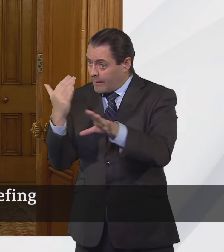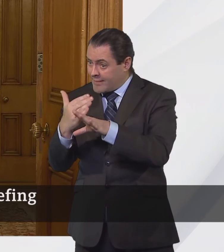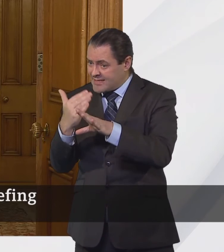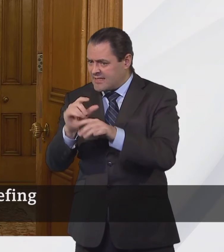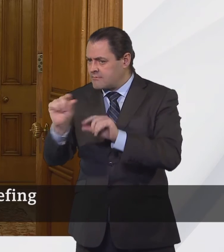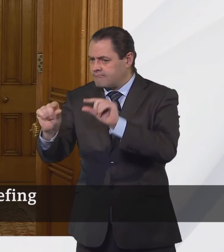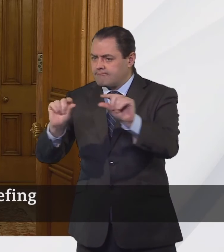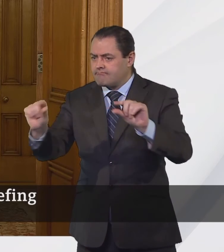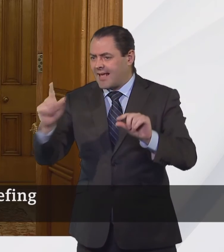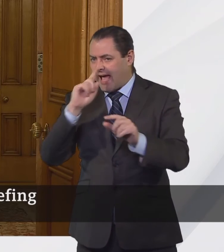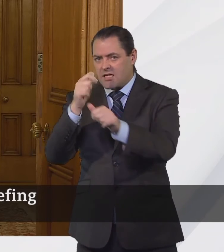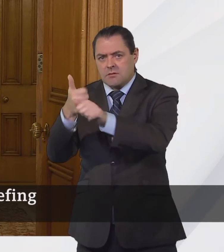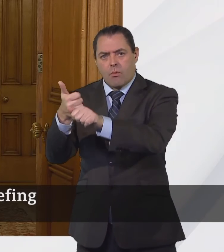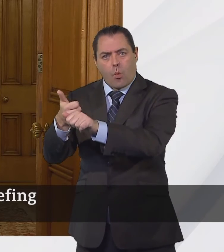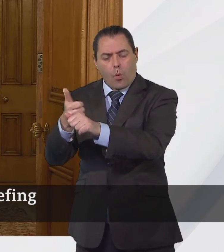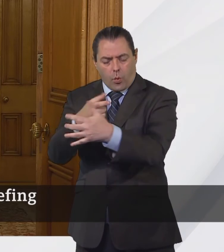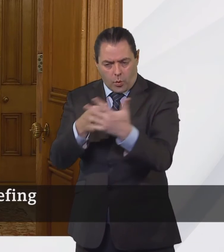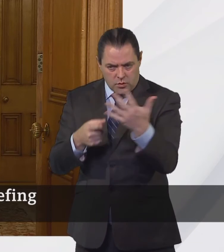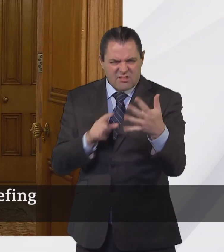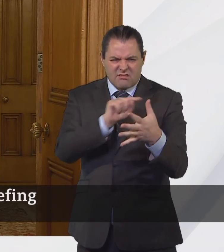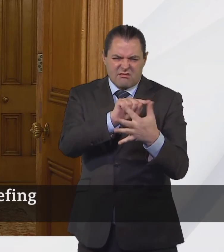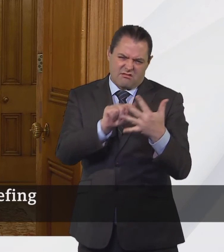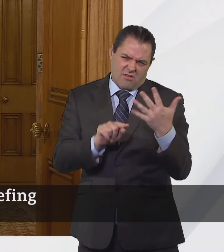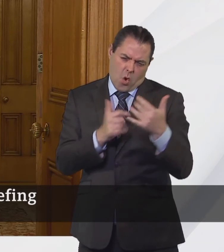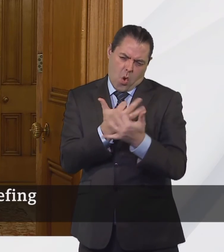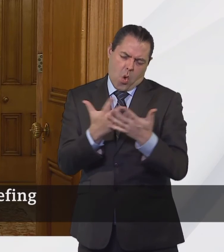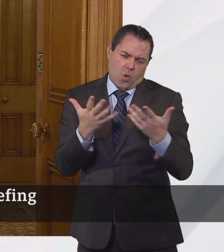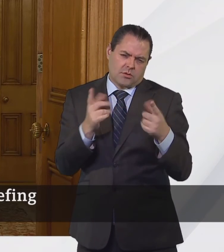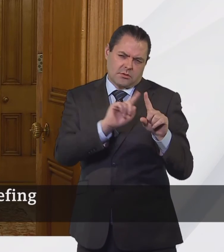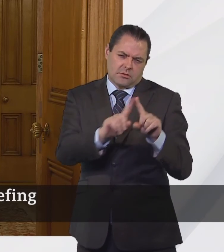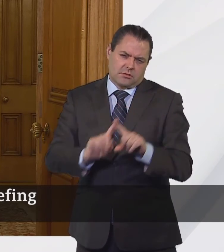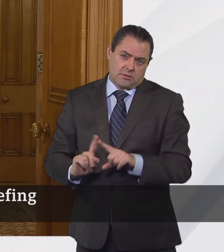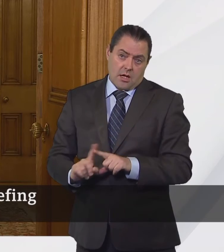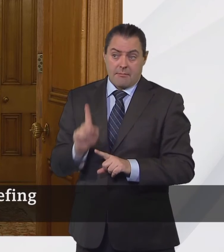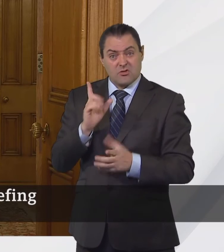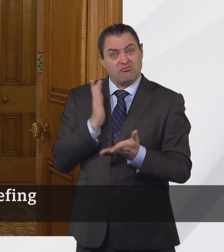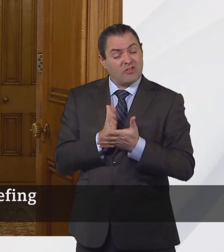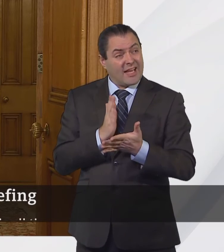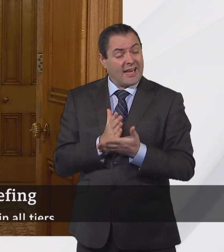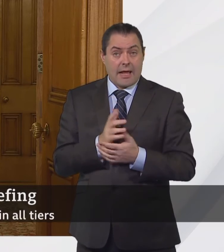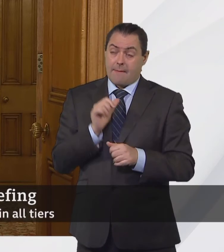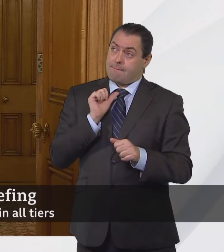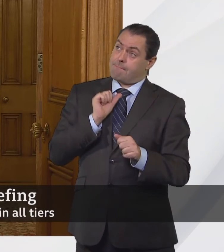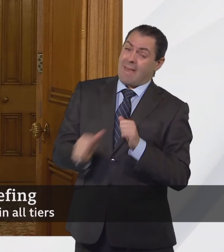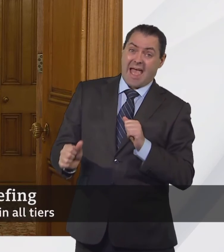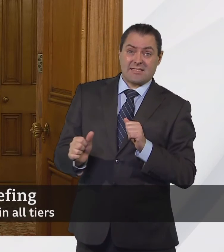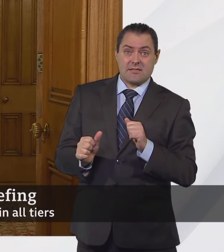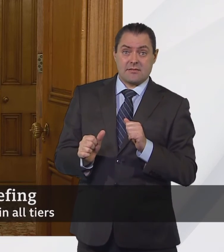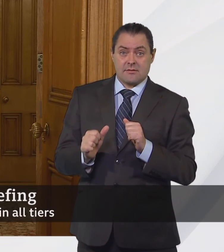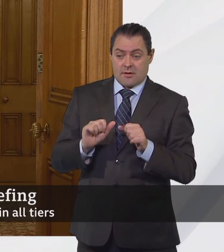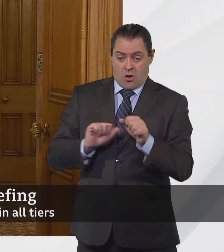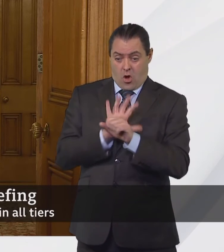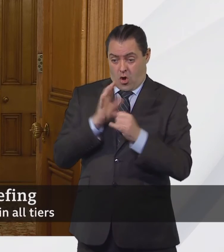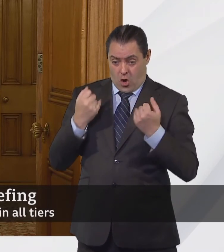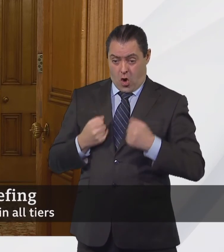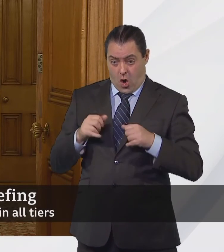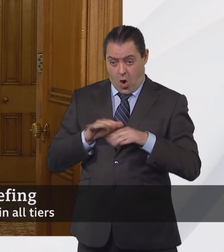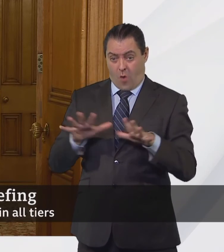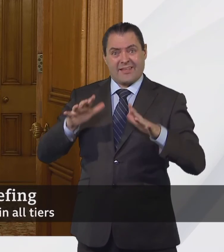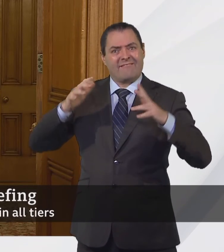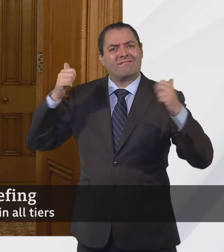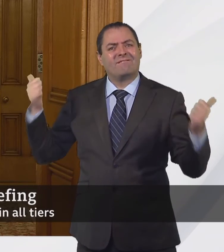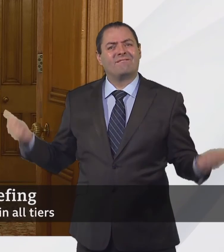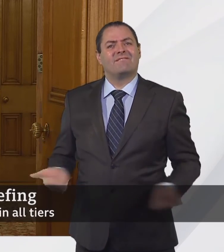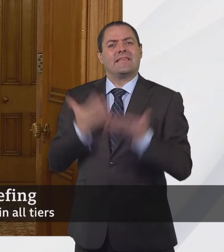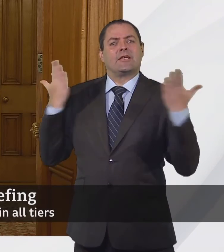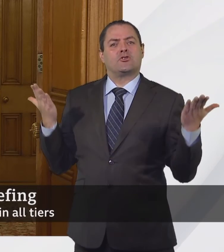But the best thing for all these companies, Dominic, the best thing for everybody is for us to be able to get them on their feet again,